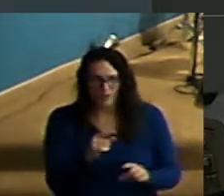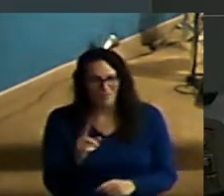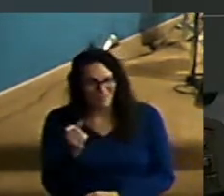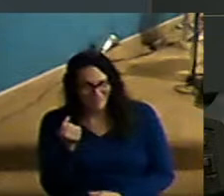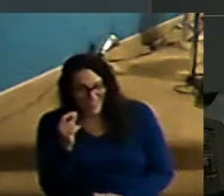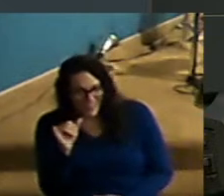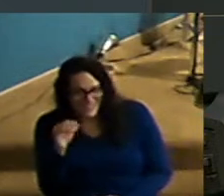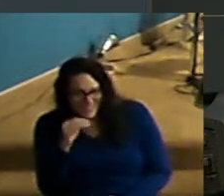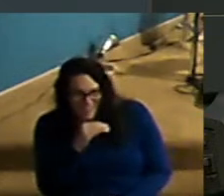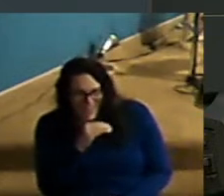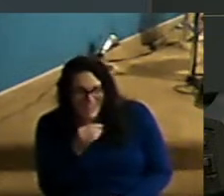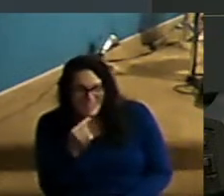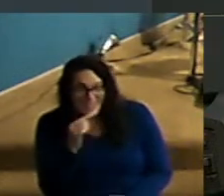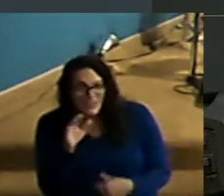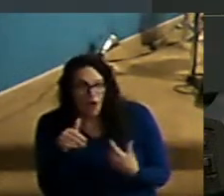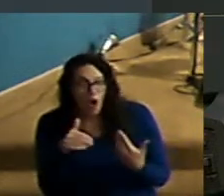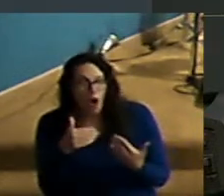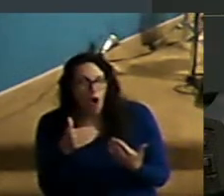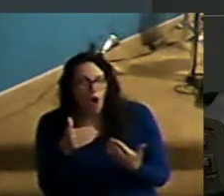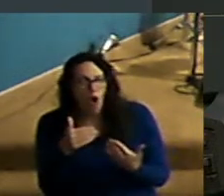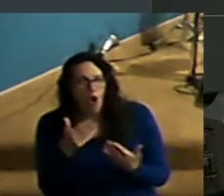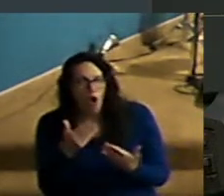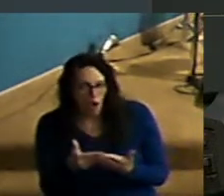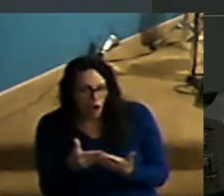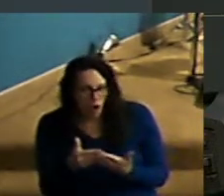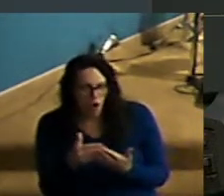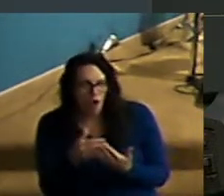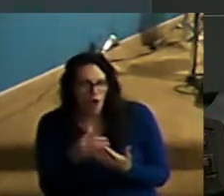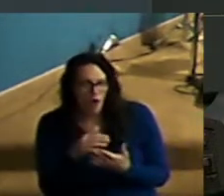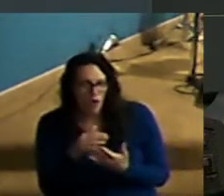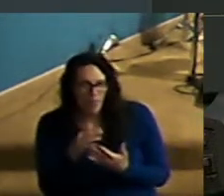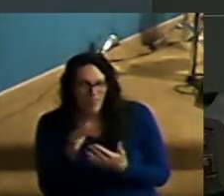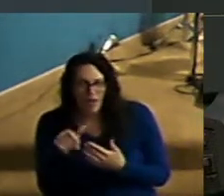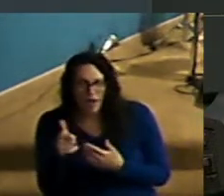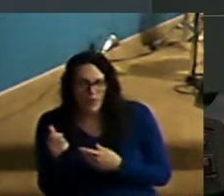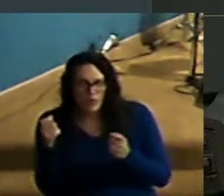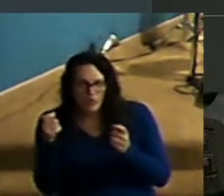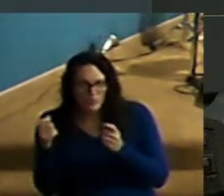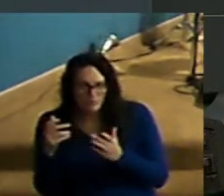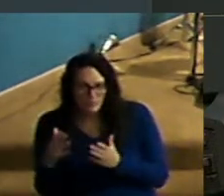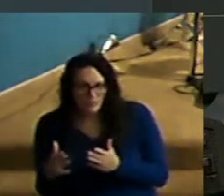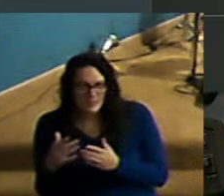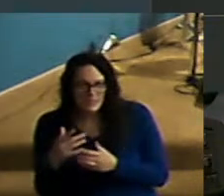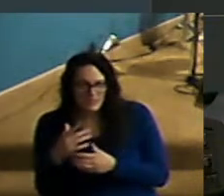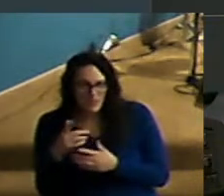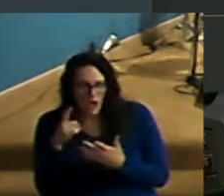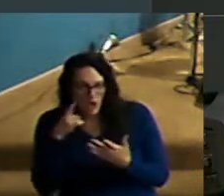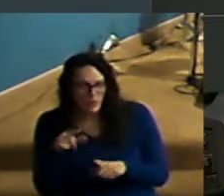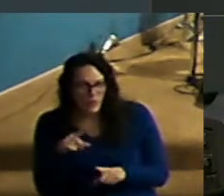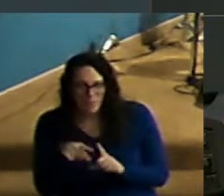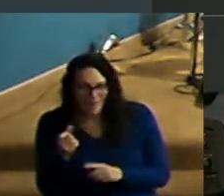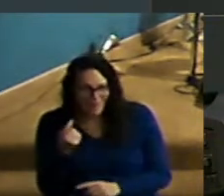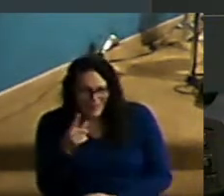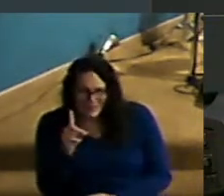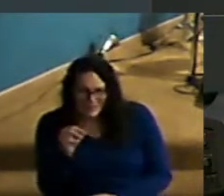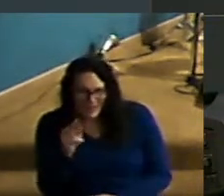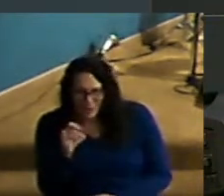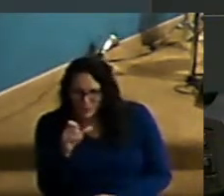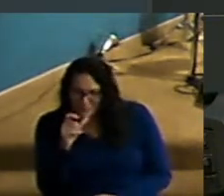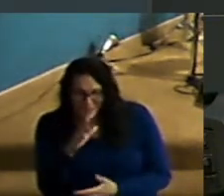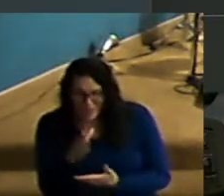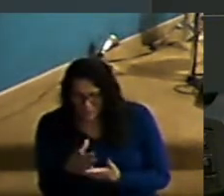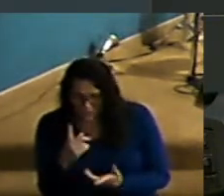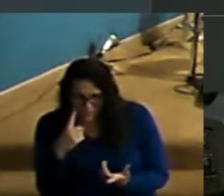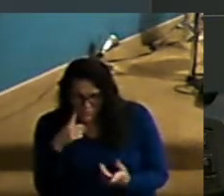them agreed. I don't think Daniel signed off on that one, but they're trying to say, okay, this guy loves to pray